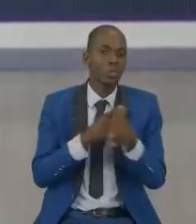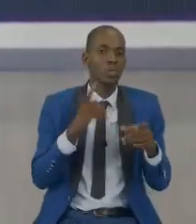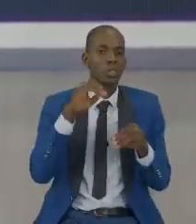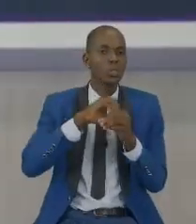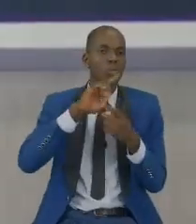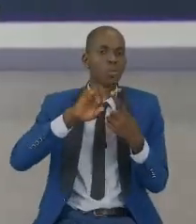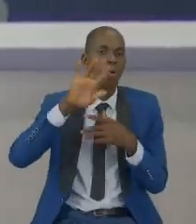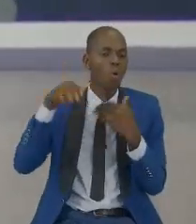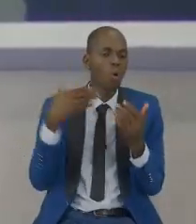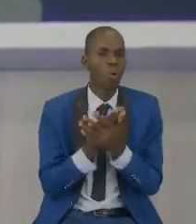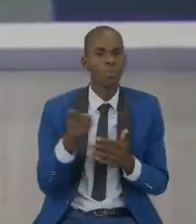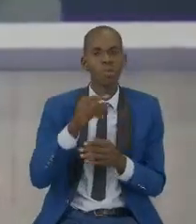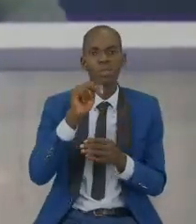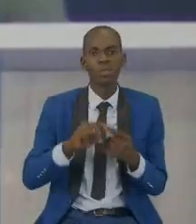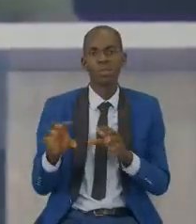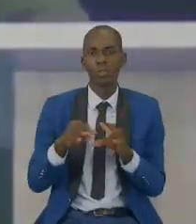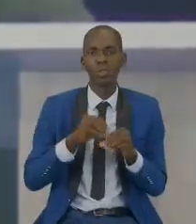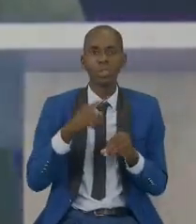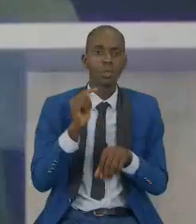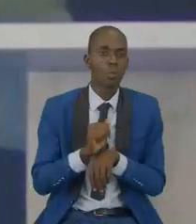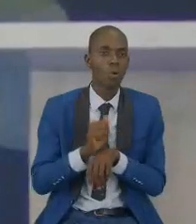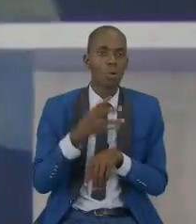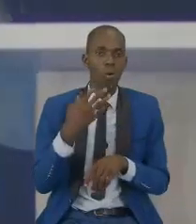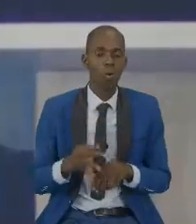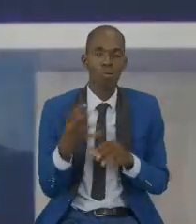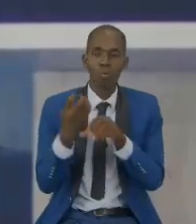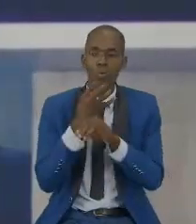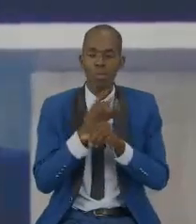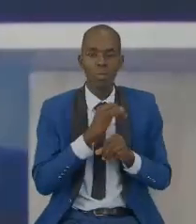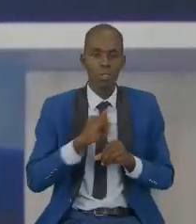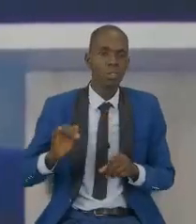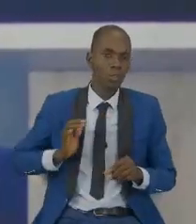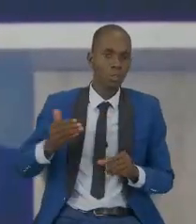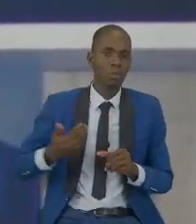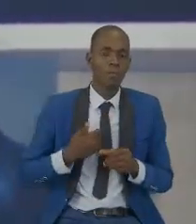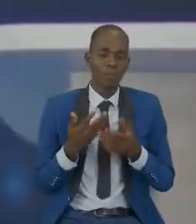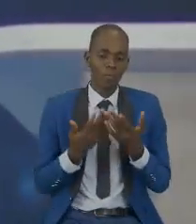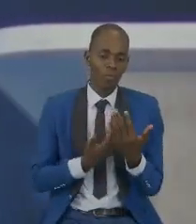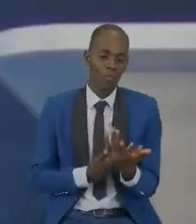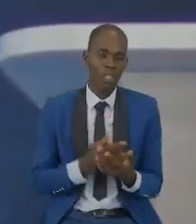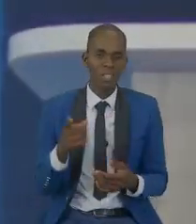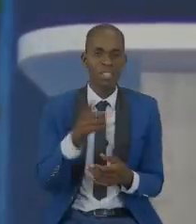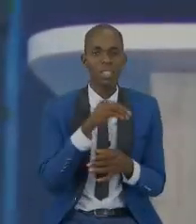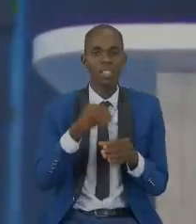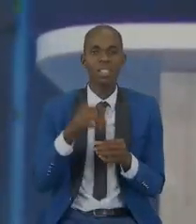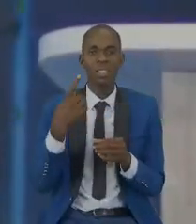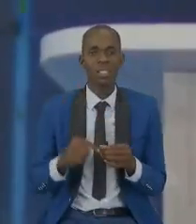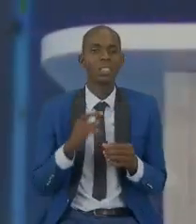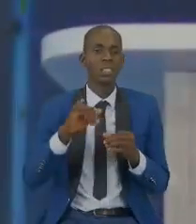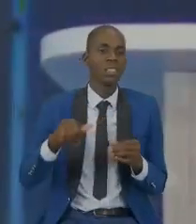in the service of soul winning and bringing people unto the Lord. Tarry ye in the city of